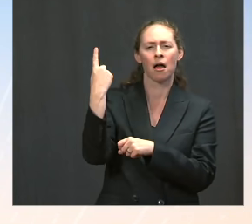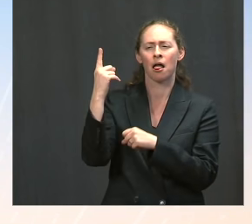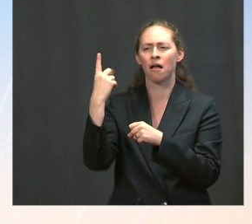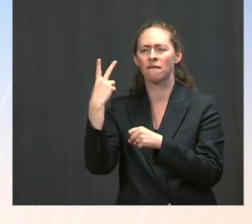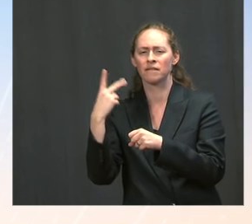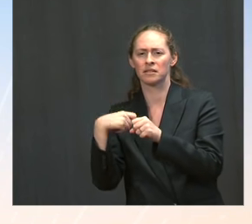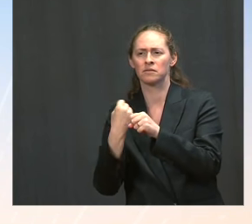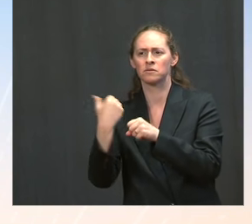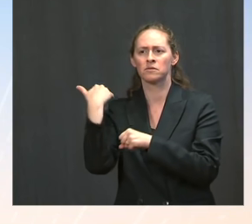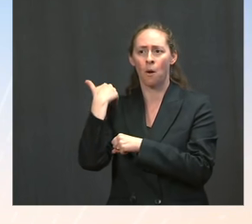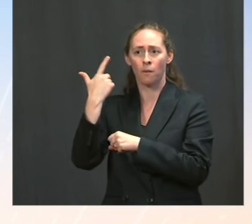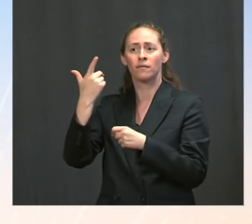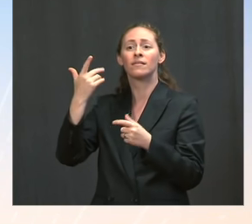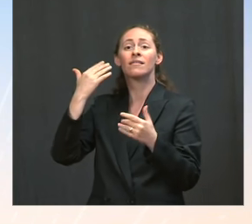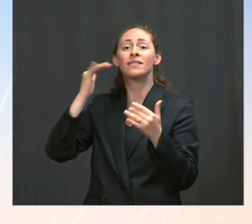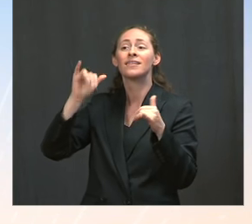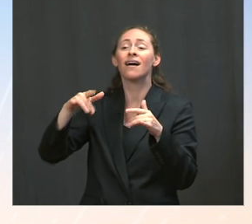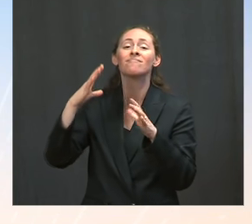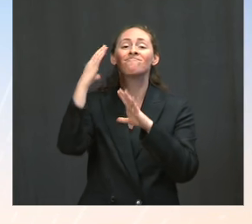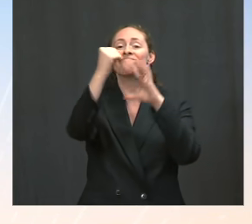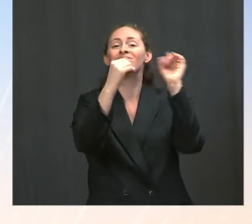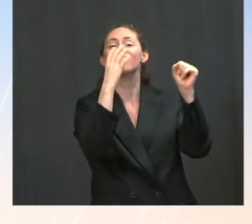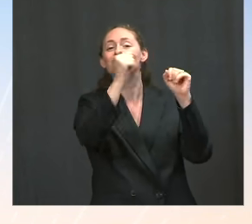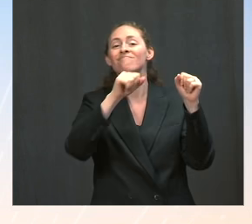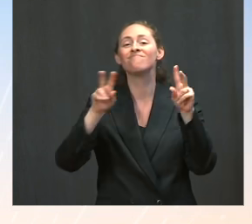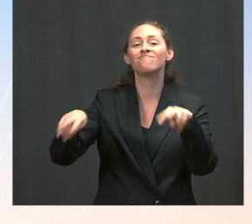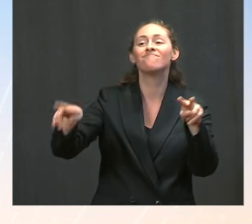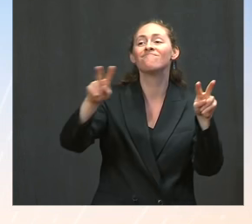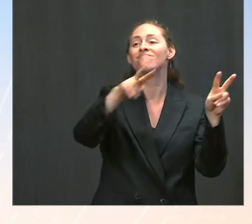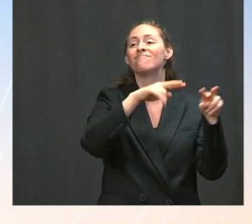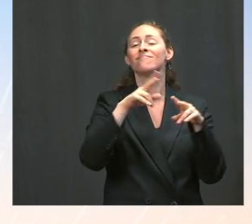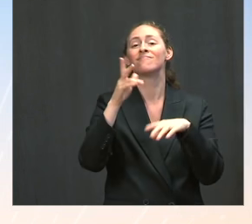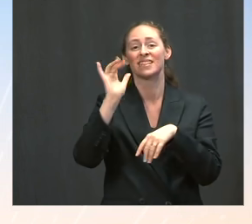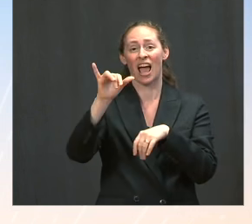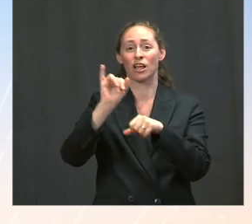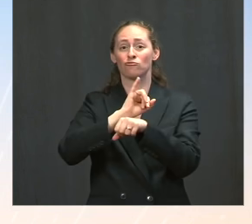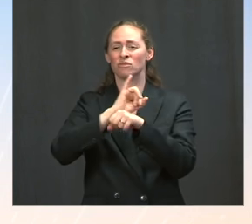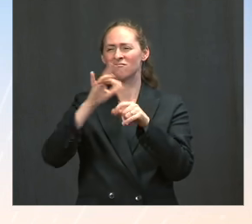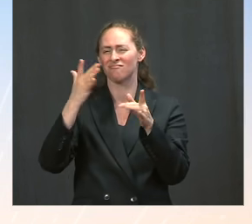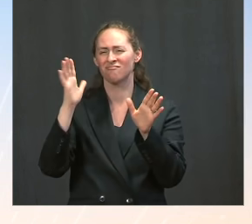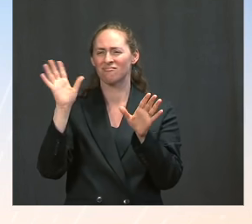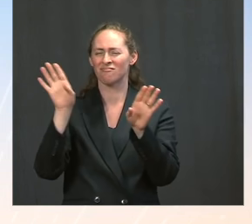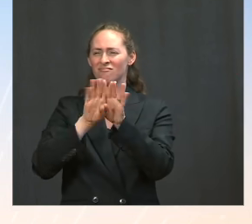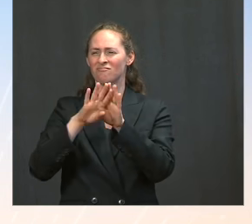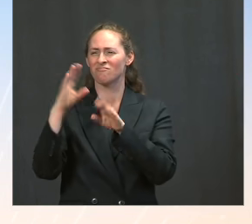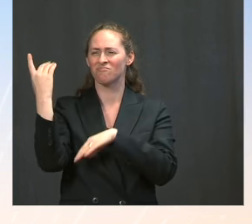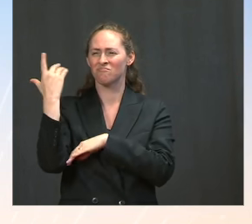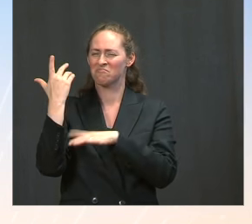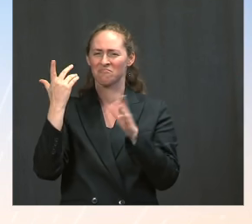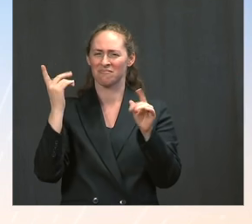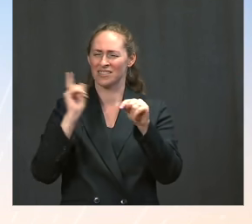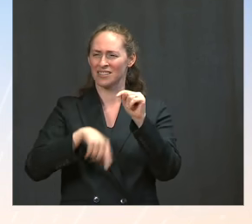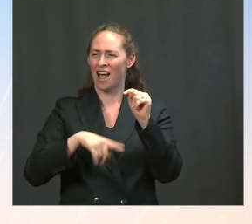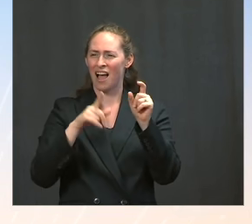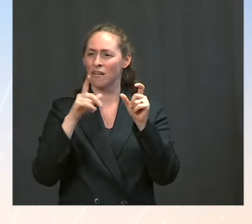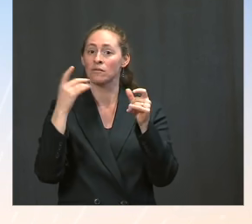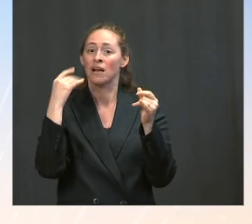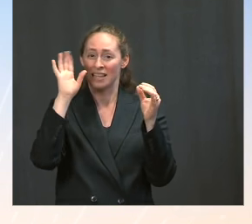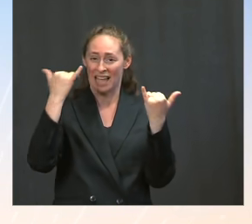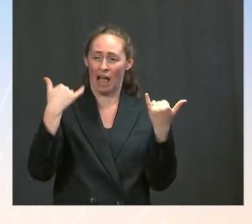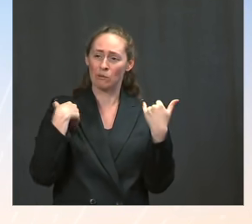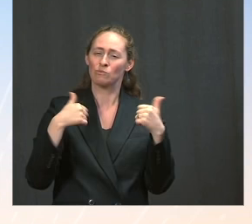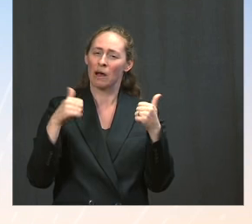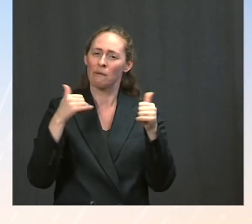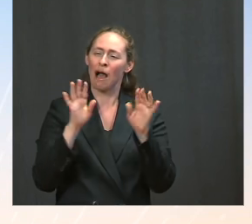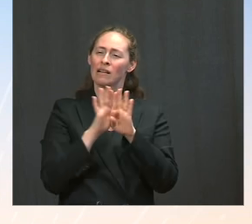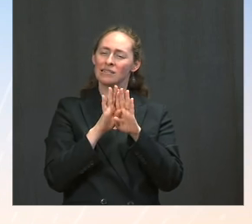Newport, Narragansett, Block Island closed. We shut it down, and we're still trying to build back after that. And so that's what this money is